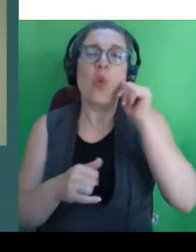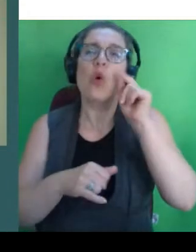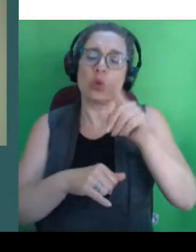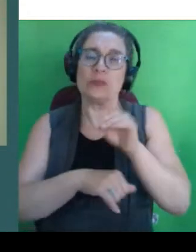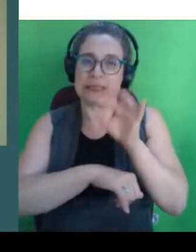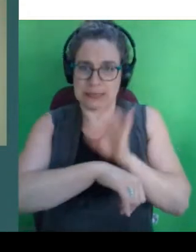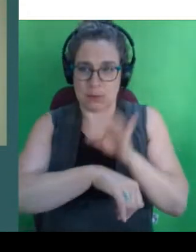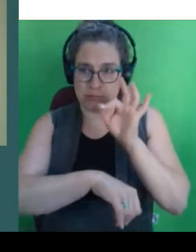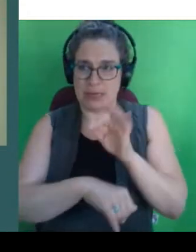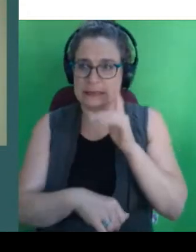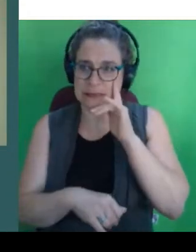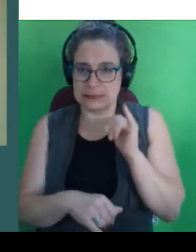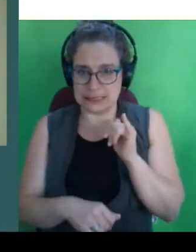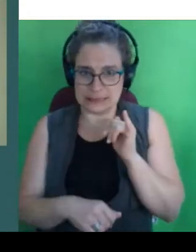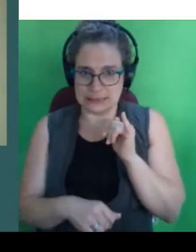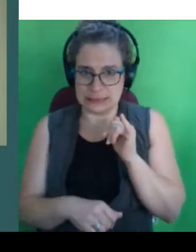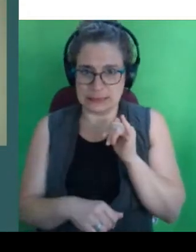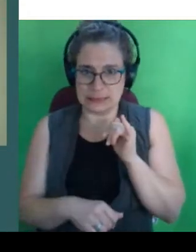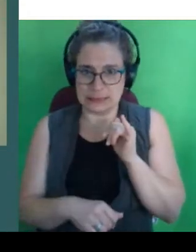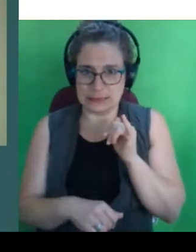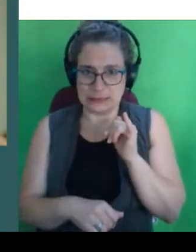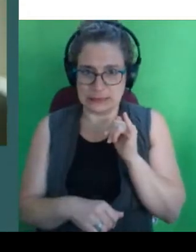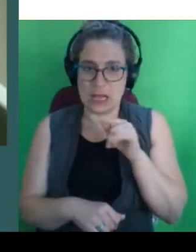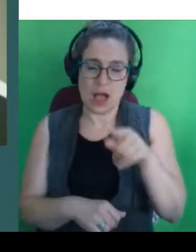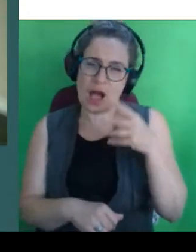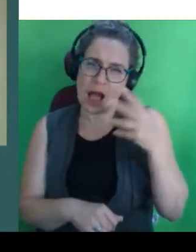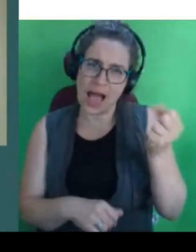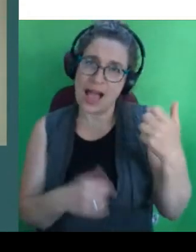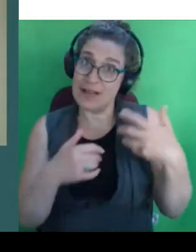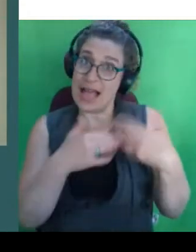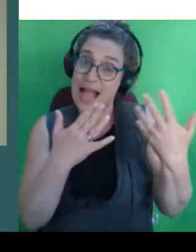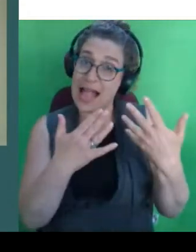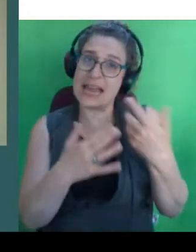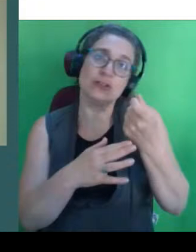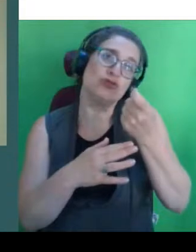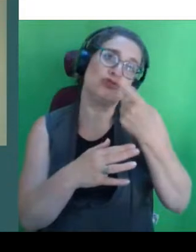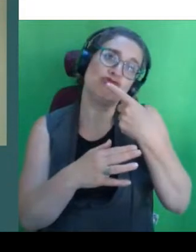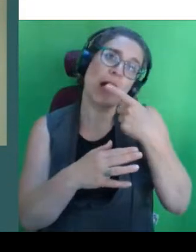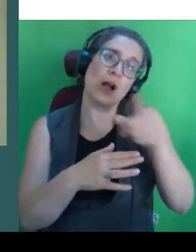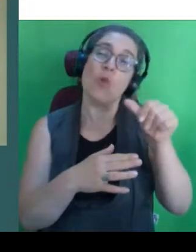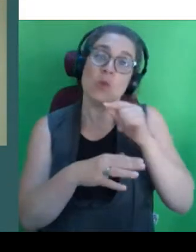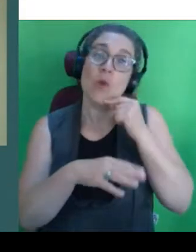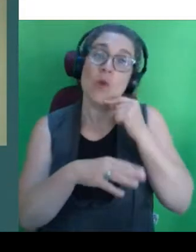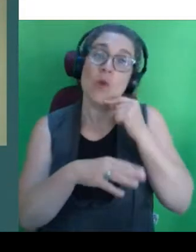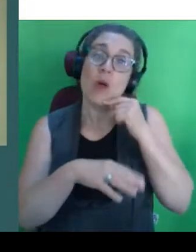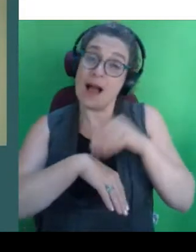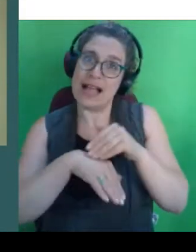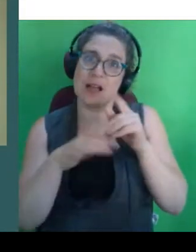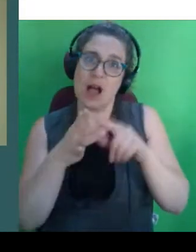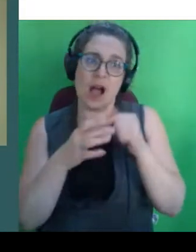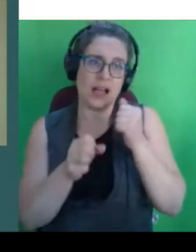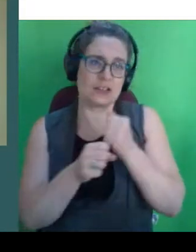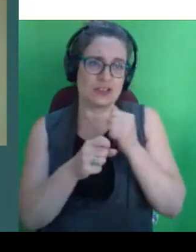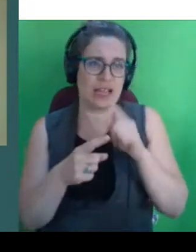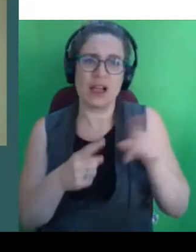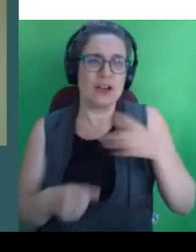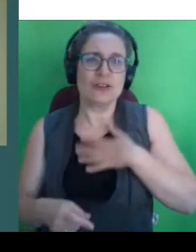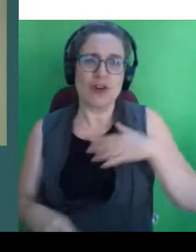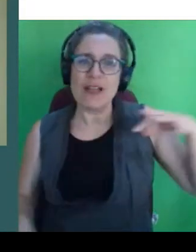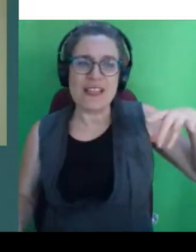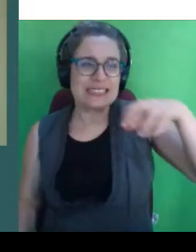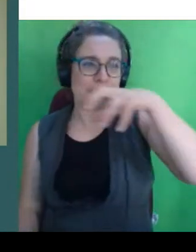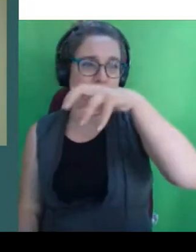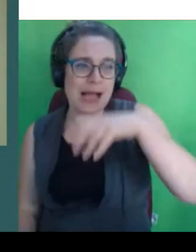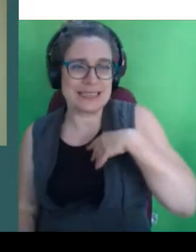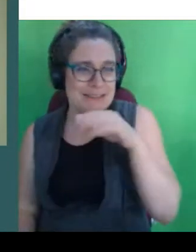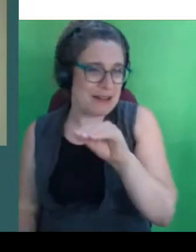doing the skin prick testing. Are there any drugs that affect a specific IgE blood test? Sorry, I'm just removing a spider from